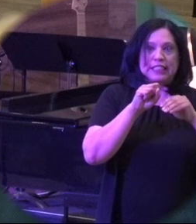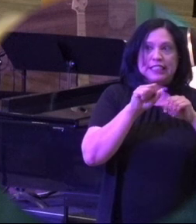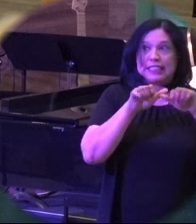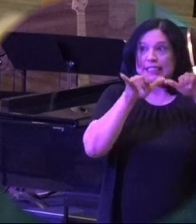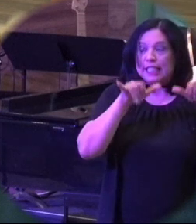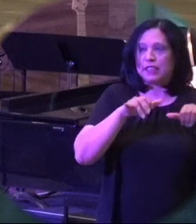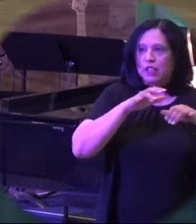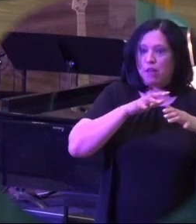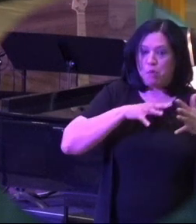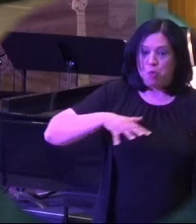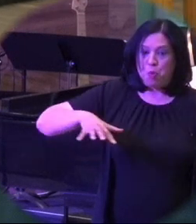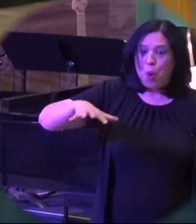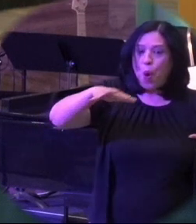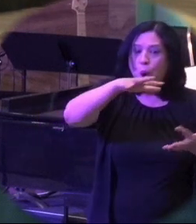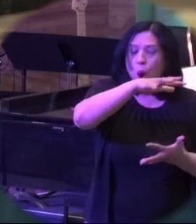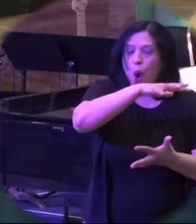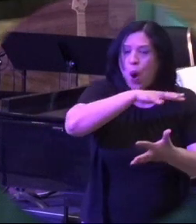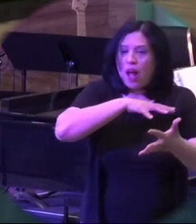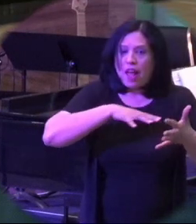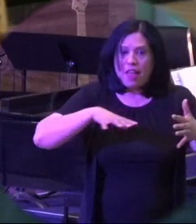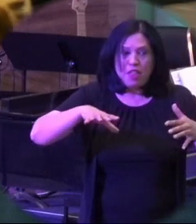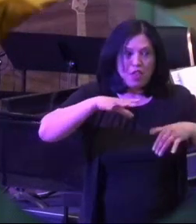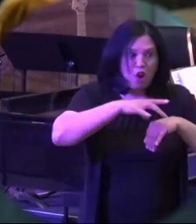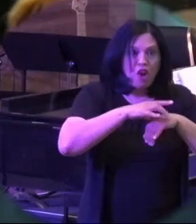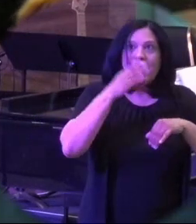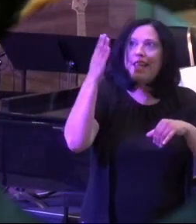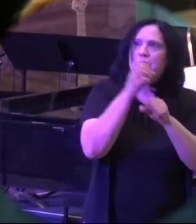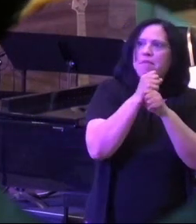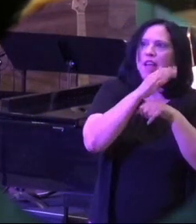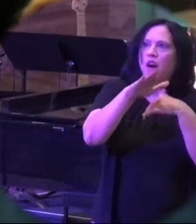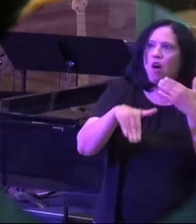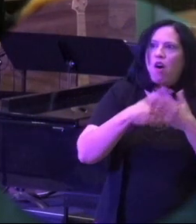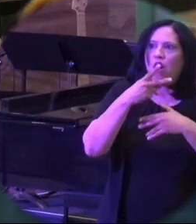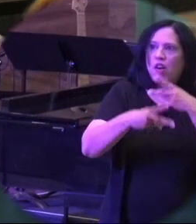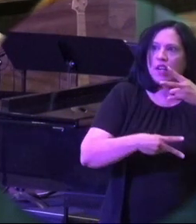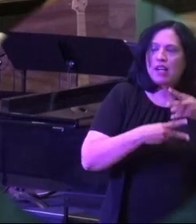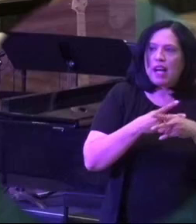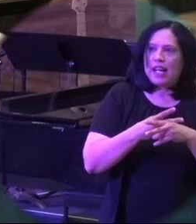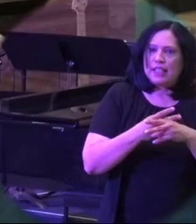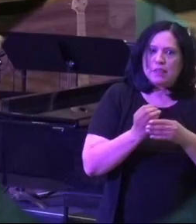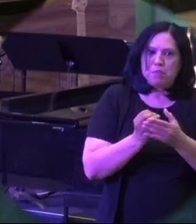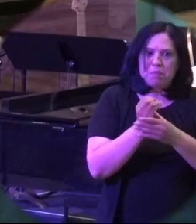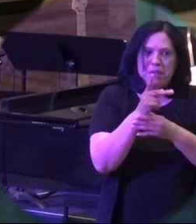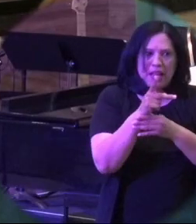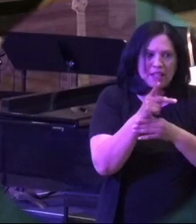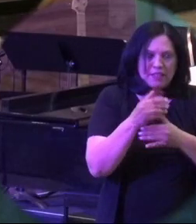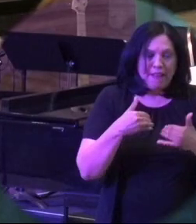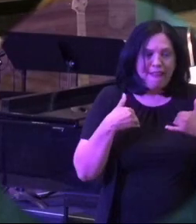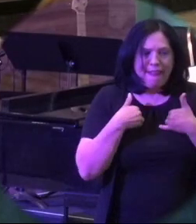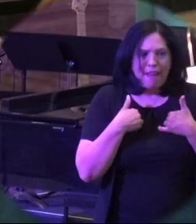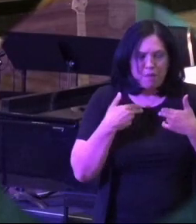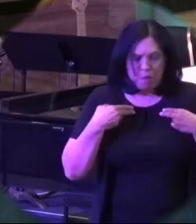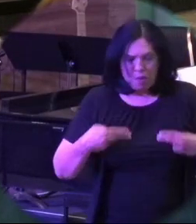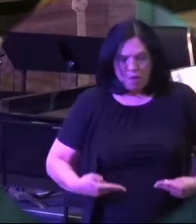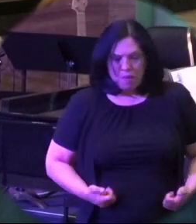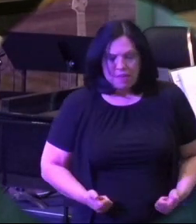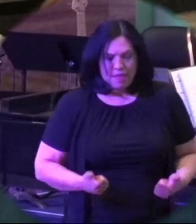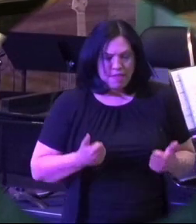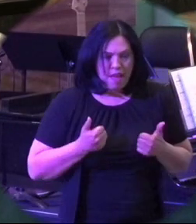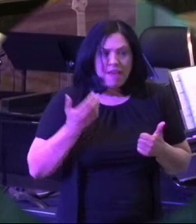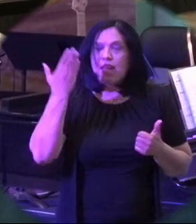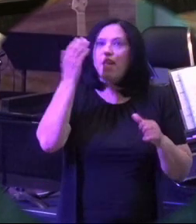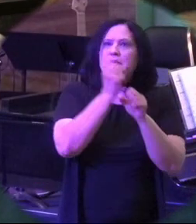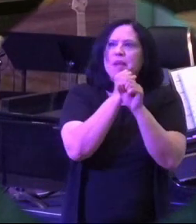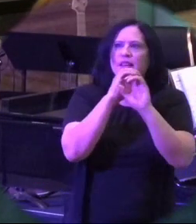He's also made it very clear that he created all forms of life, plant life, animal life, and human life. And he's made it